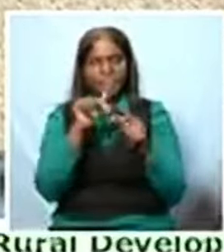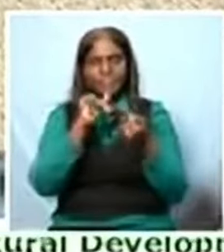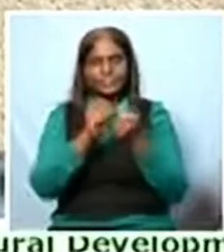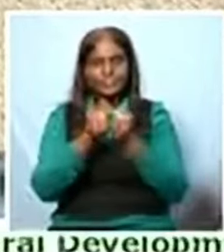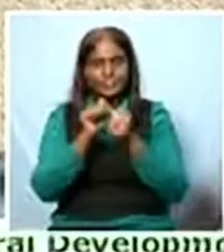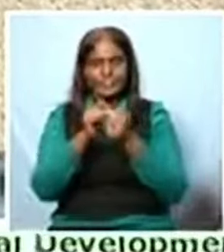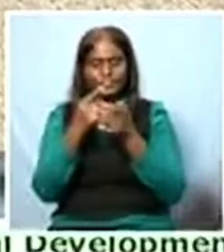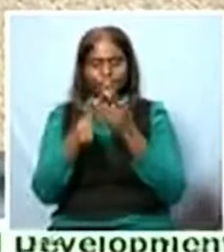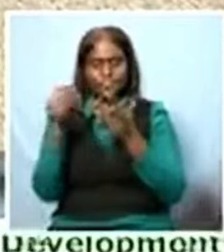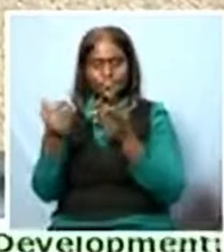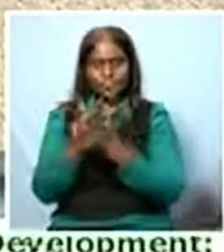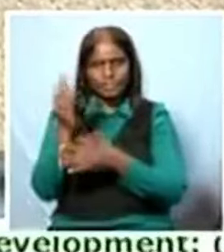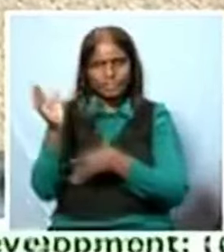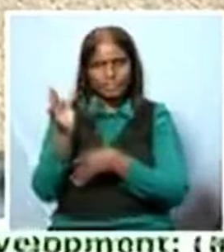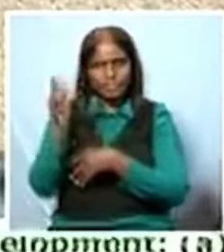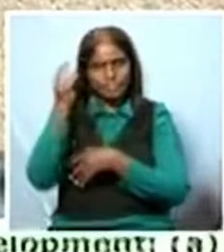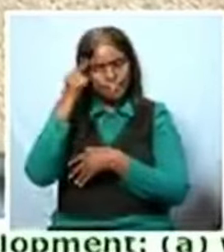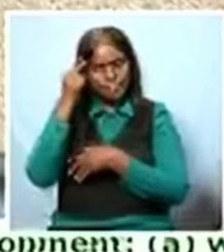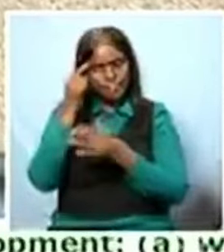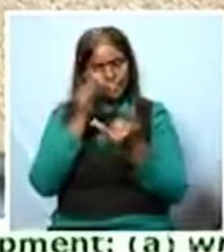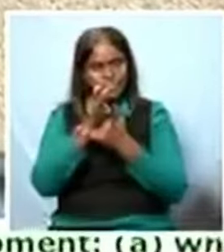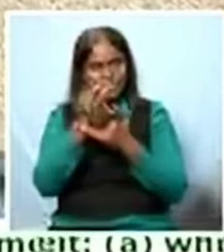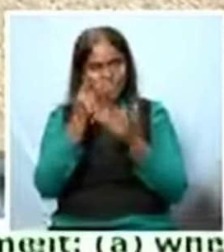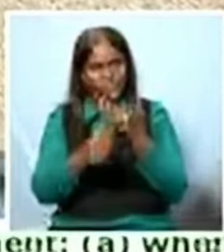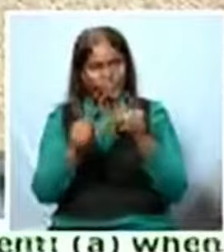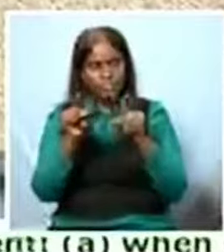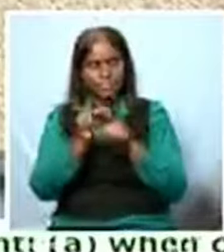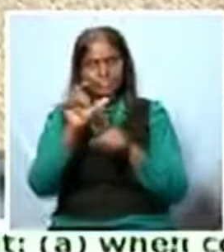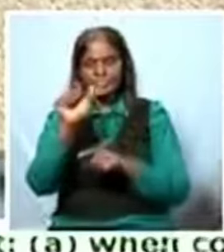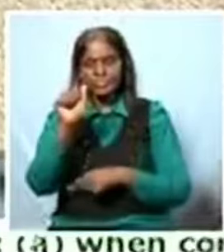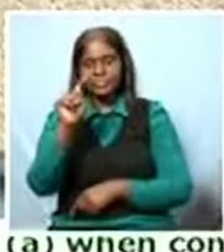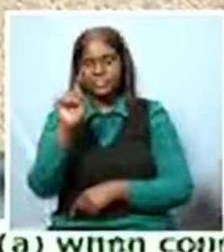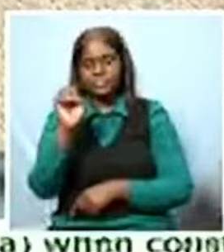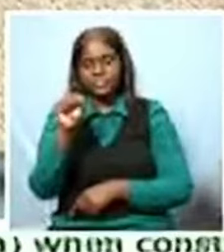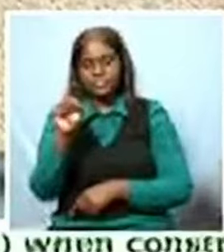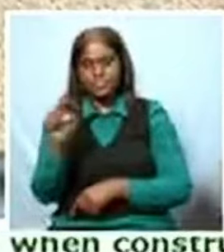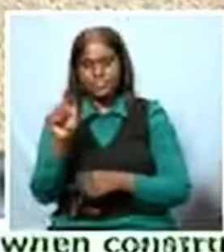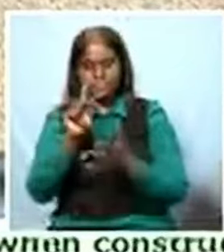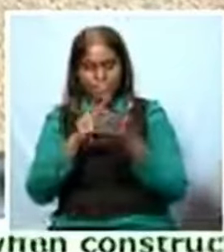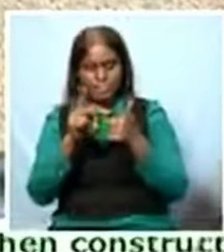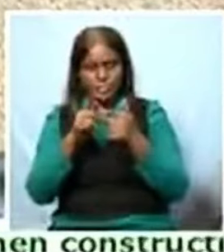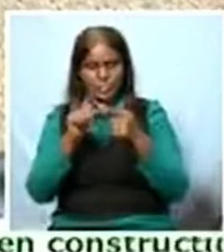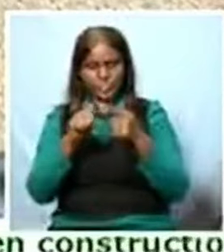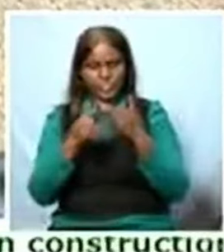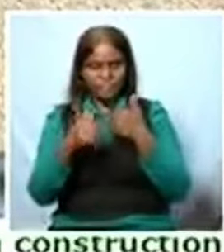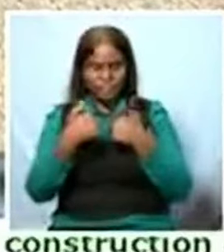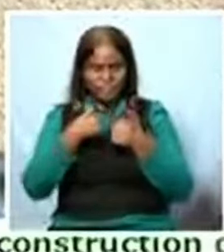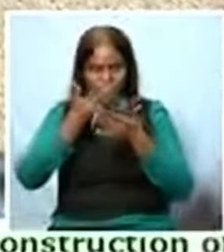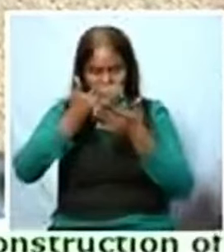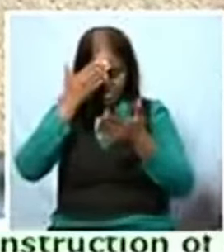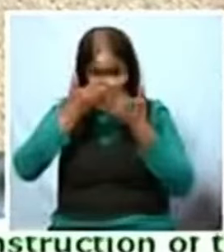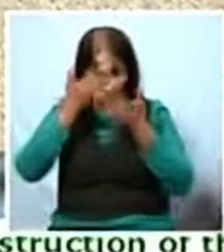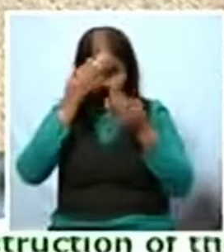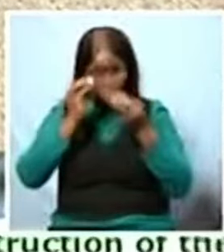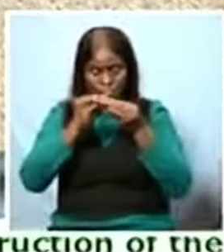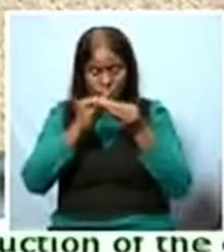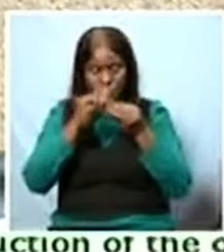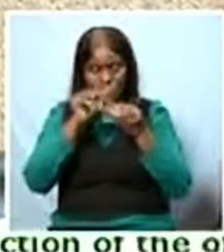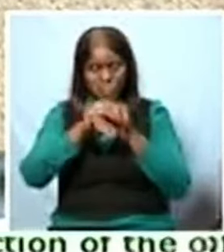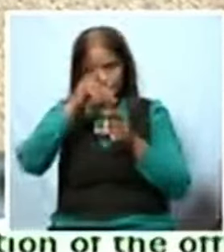Dawn government through the skills training programs to do a course in